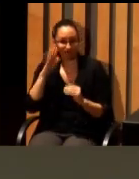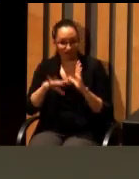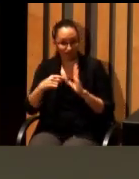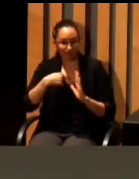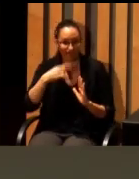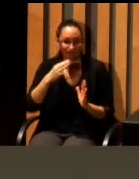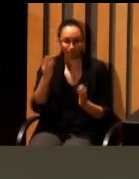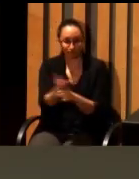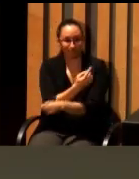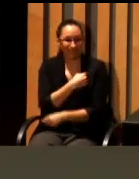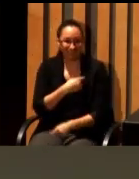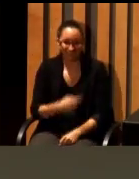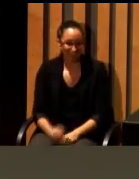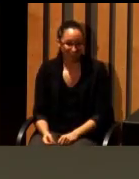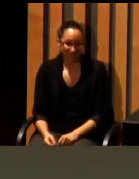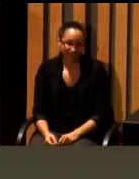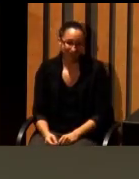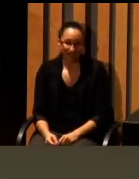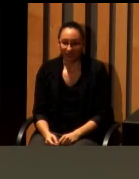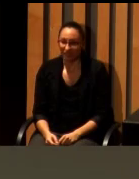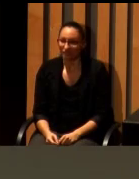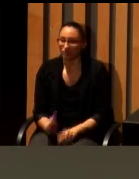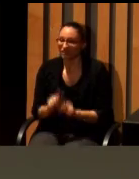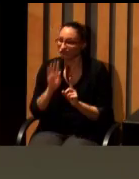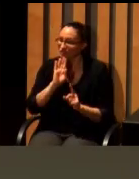But it's frustrating because